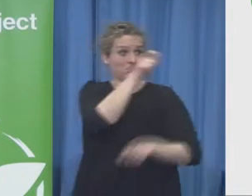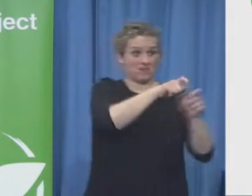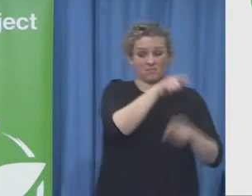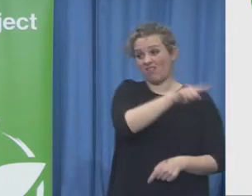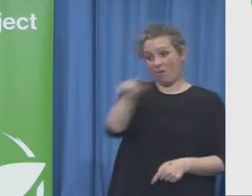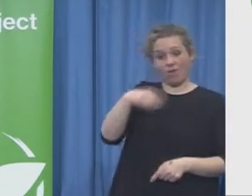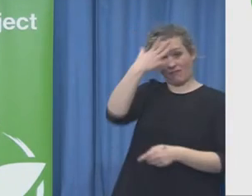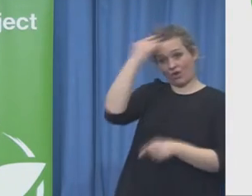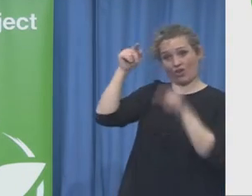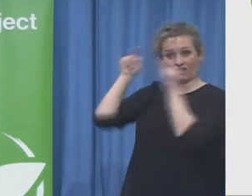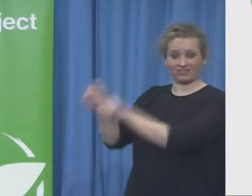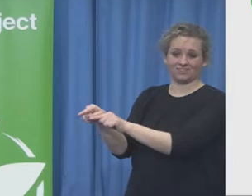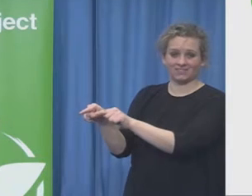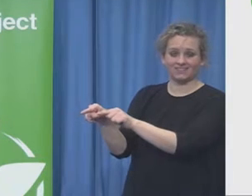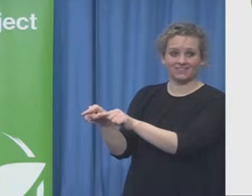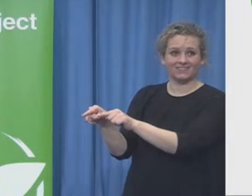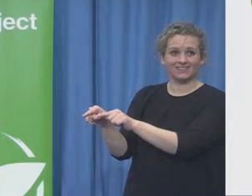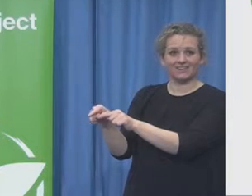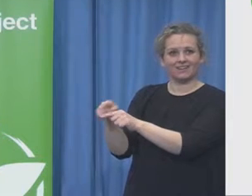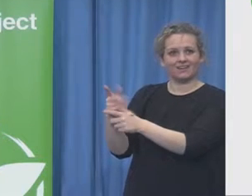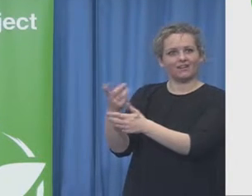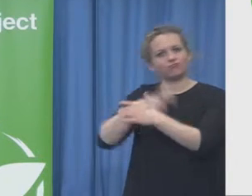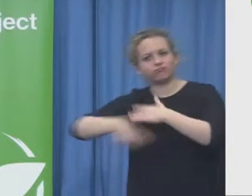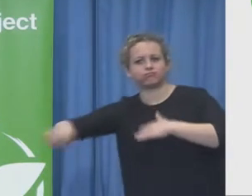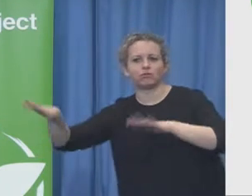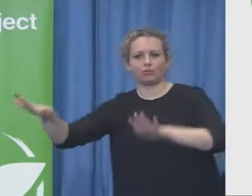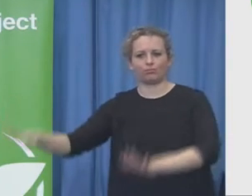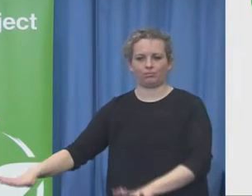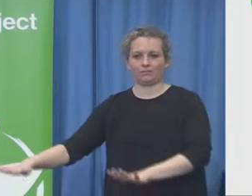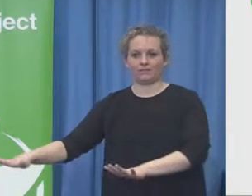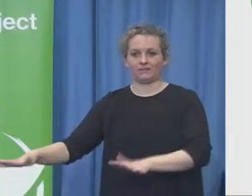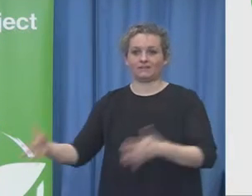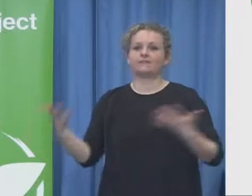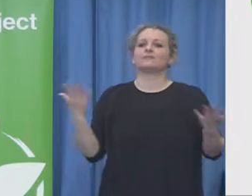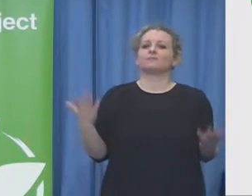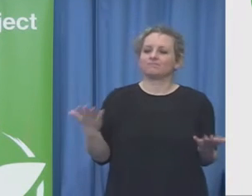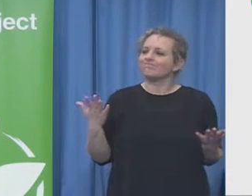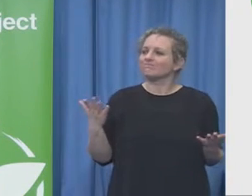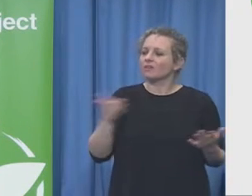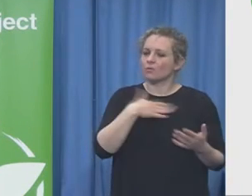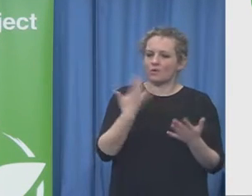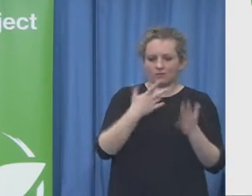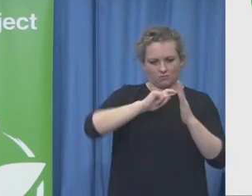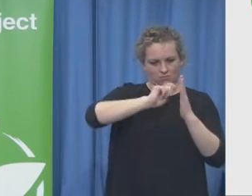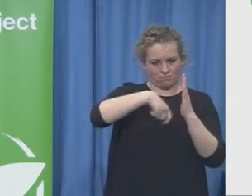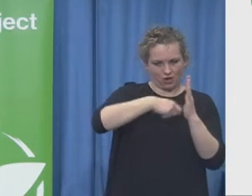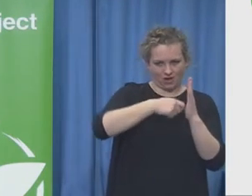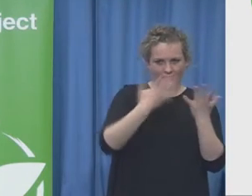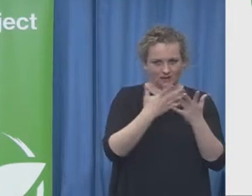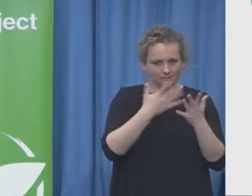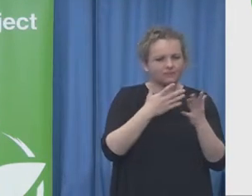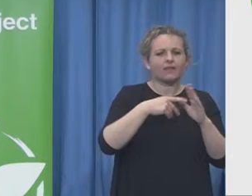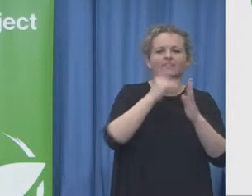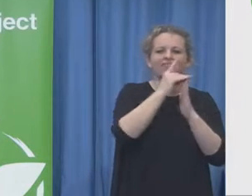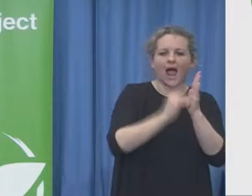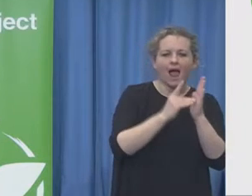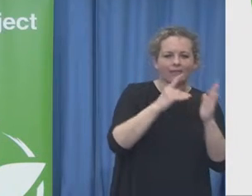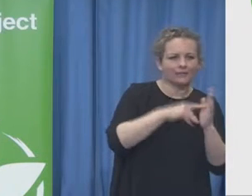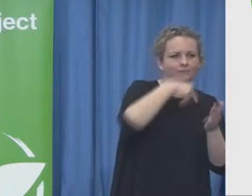and the data from this project starts confirming this, if we don't engage in social change from